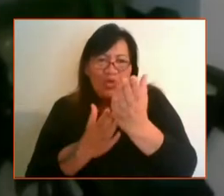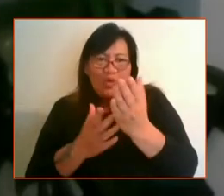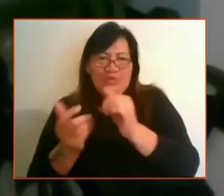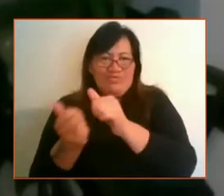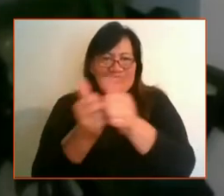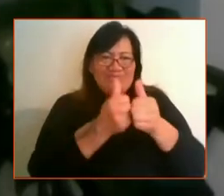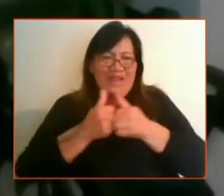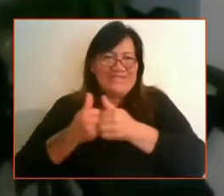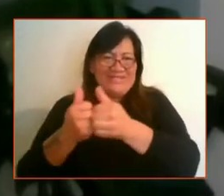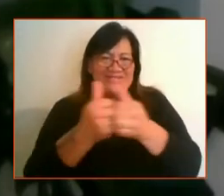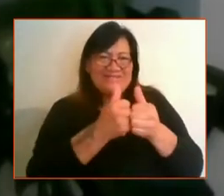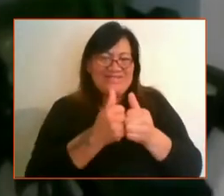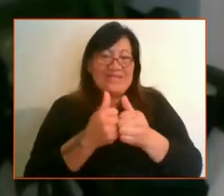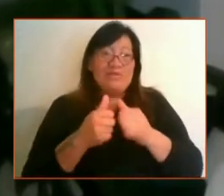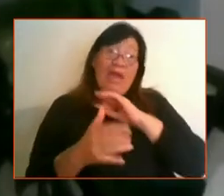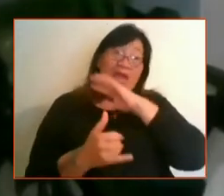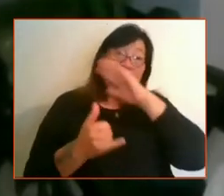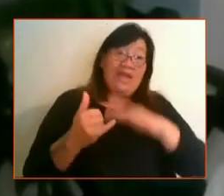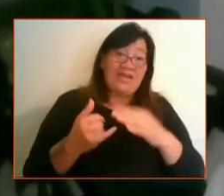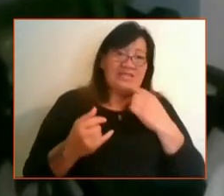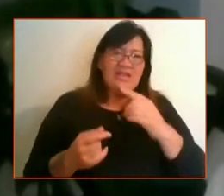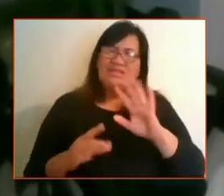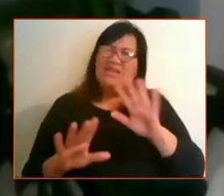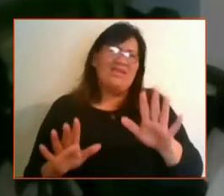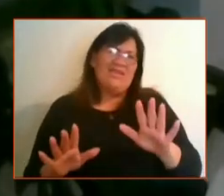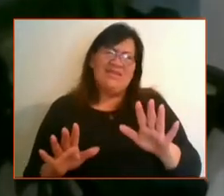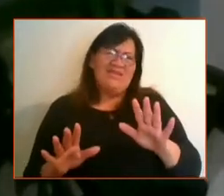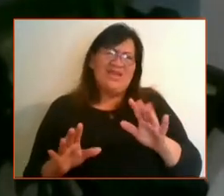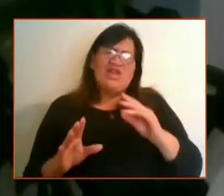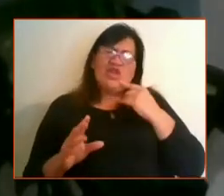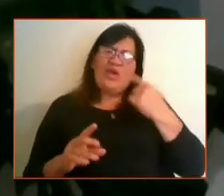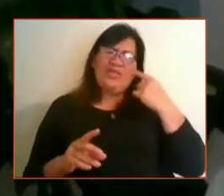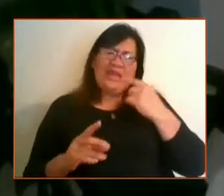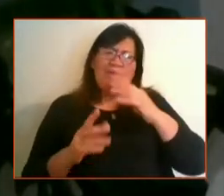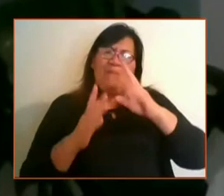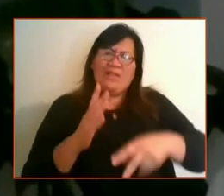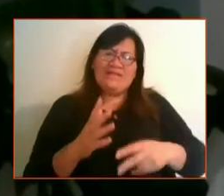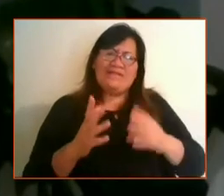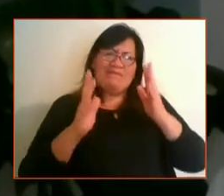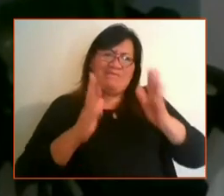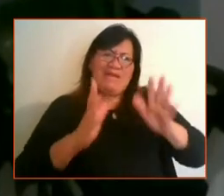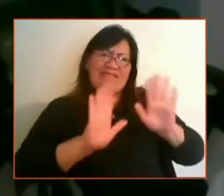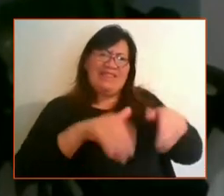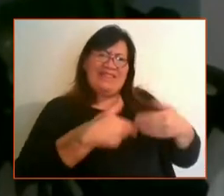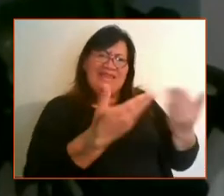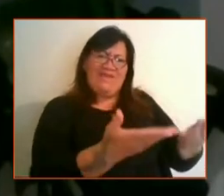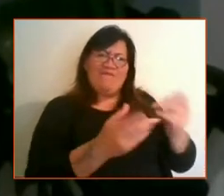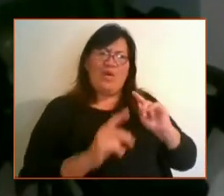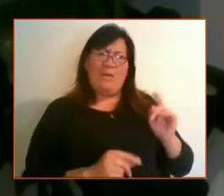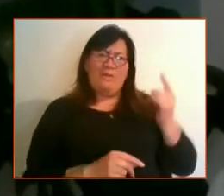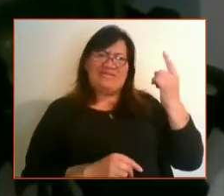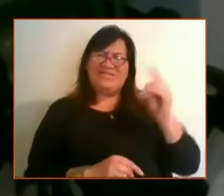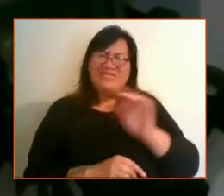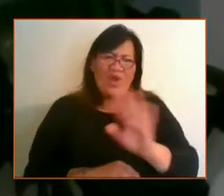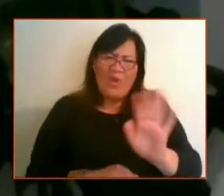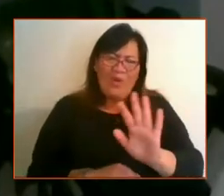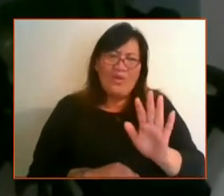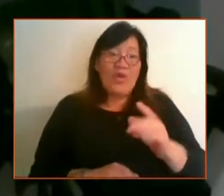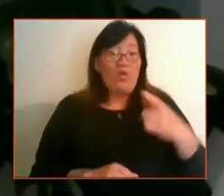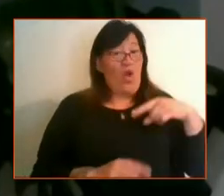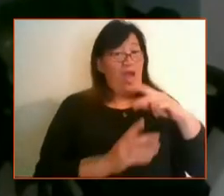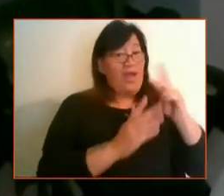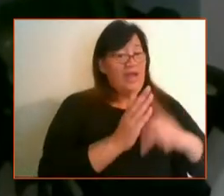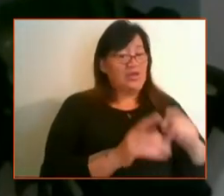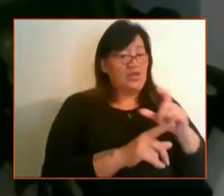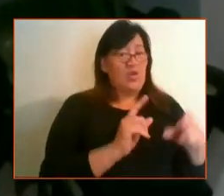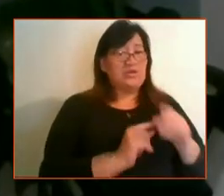say would be, don't leave politics to the politicians. The reason that arts and culture has been so neglected for so long